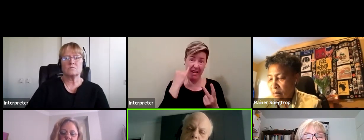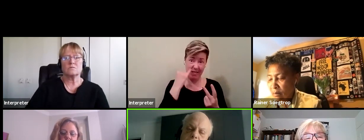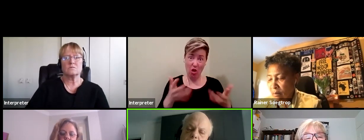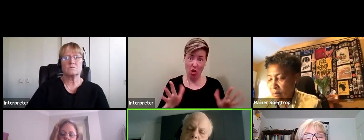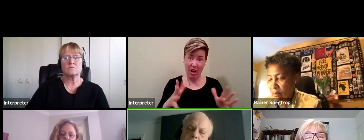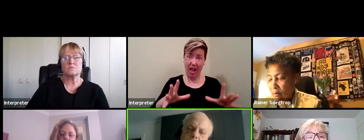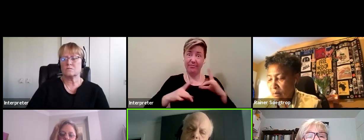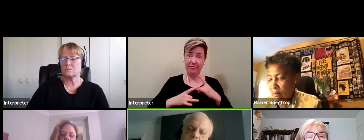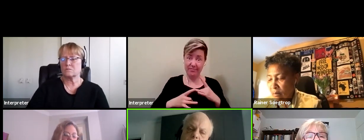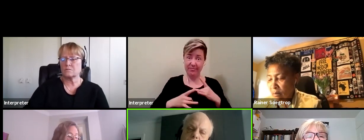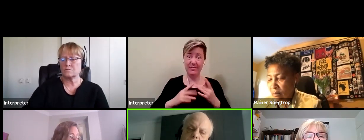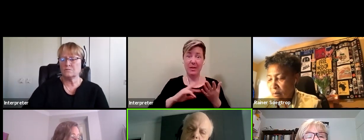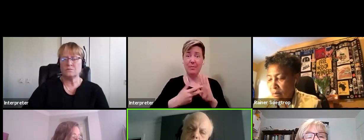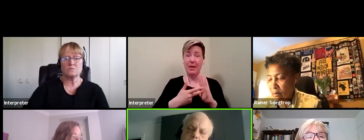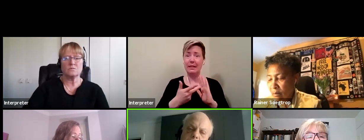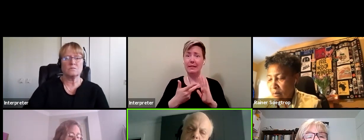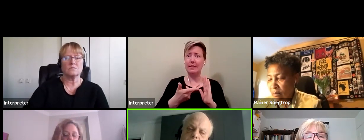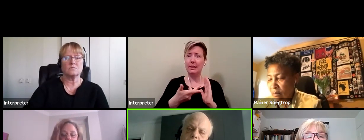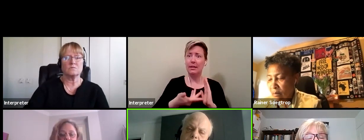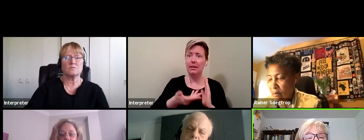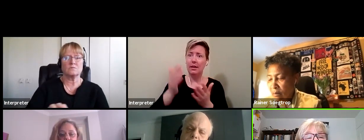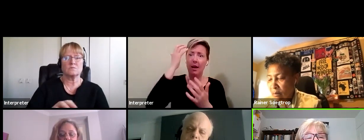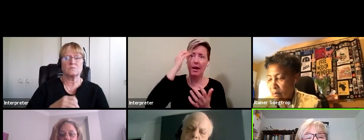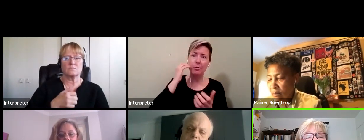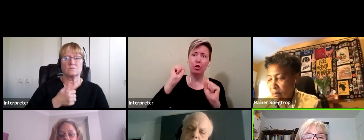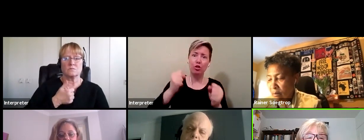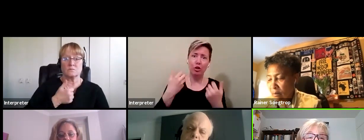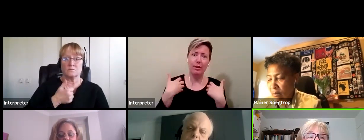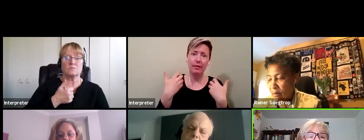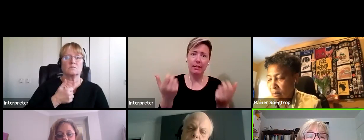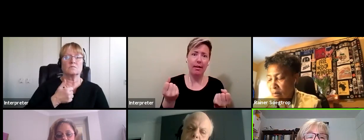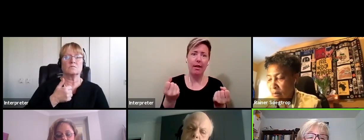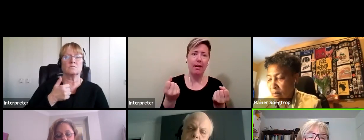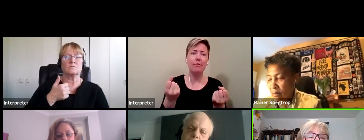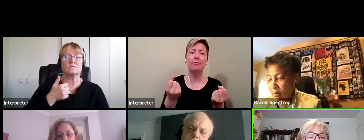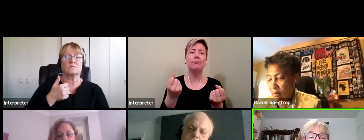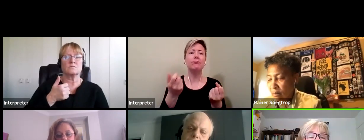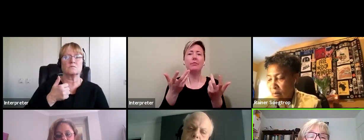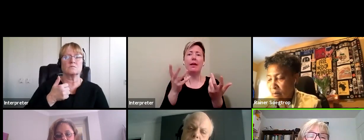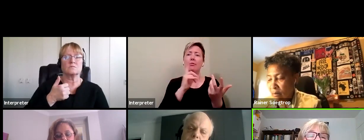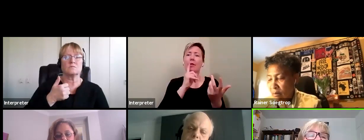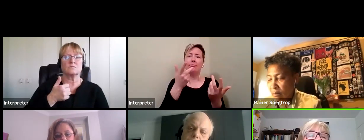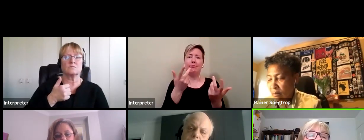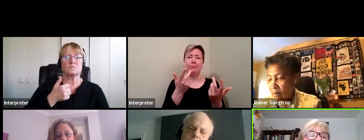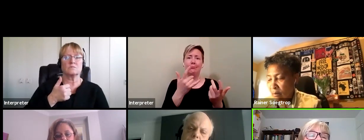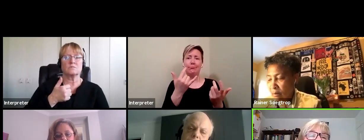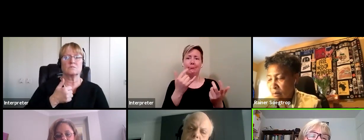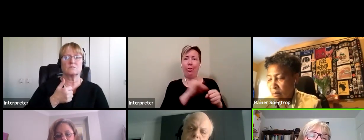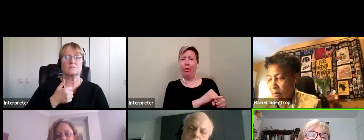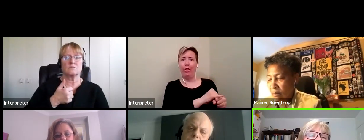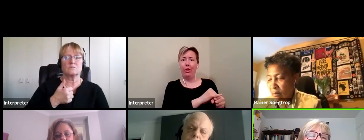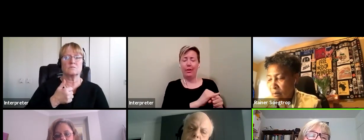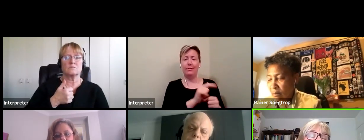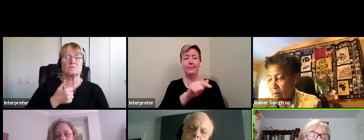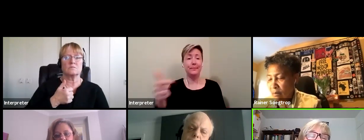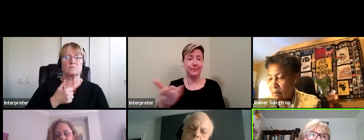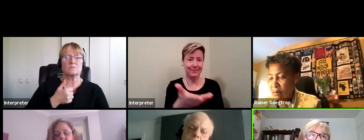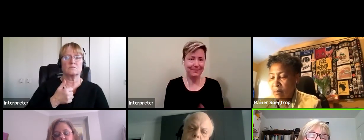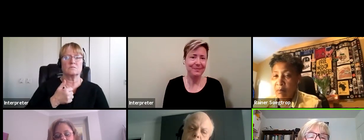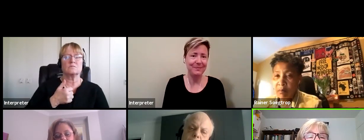healthcare that could help them. That's right, and continuing to spread the disease within the house, within the home, because